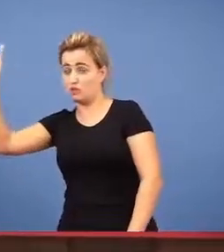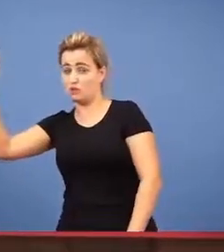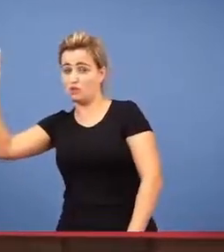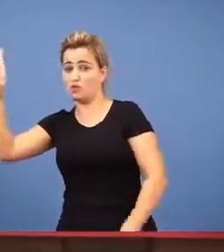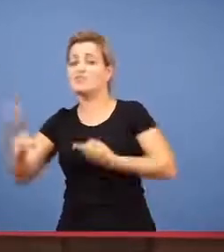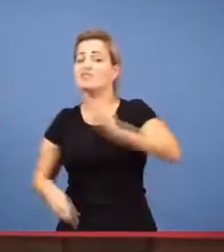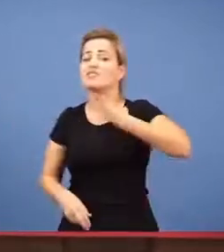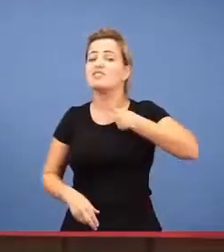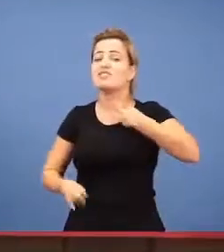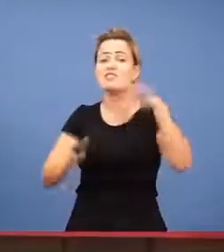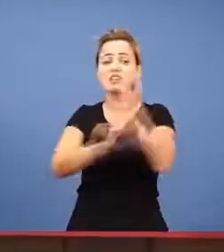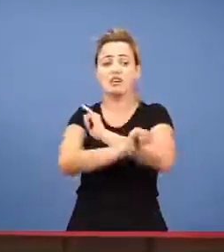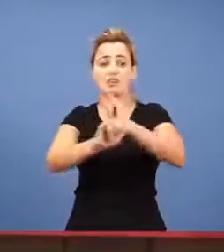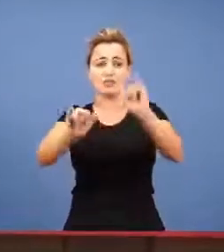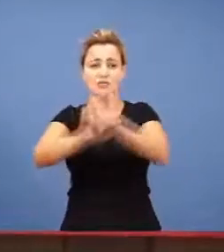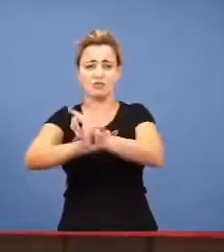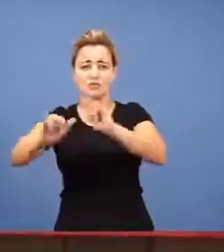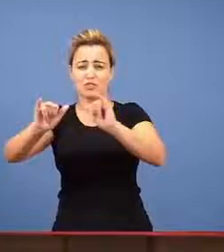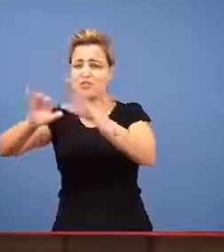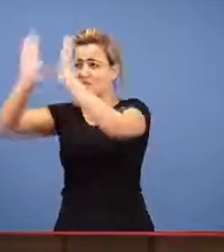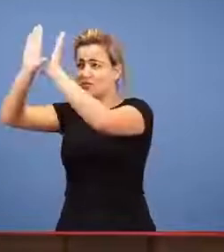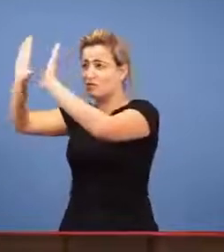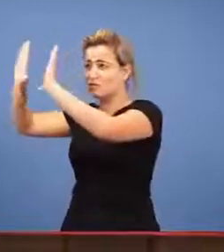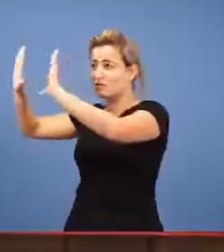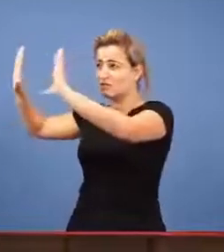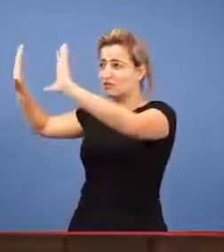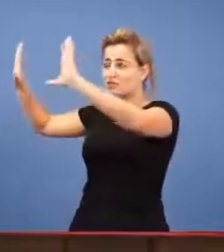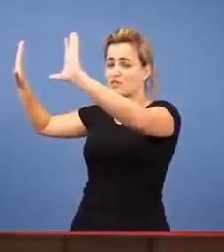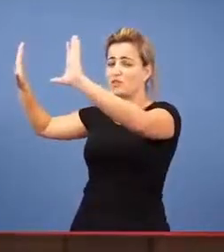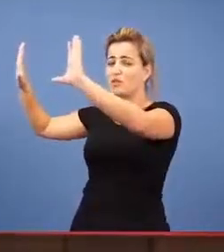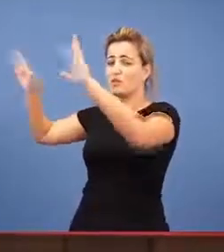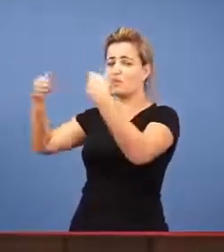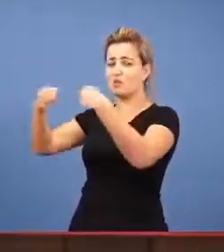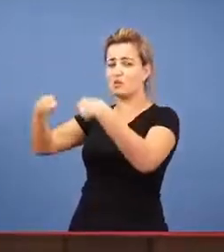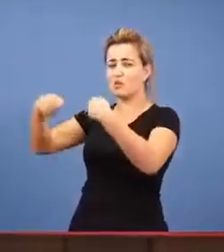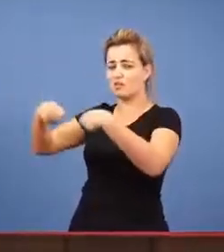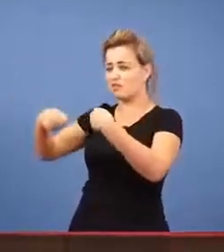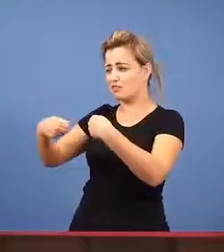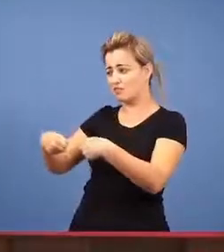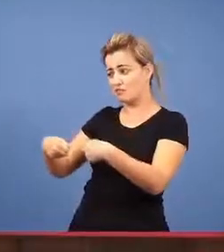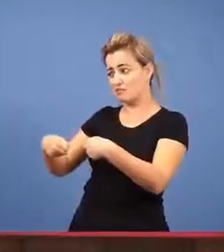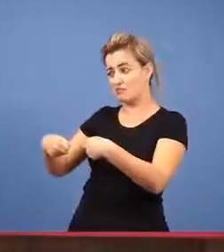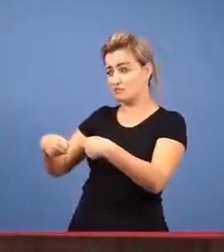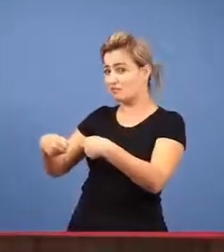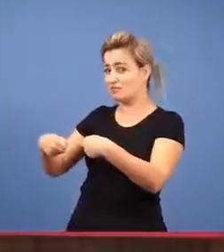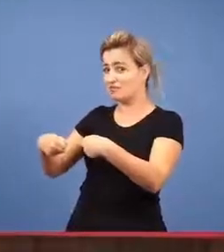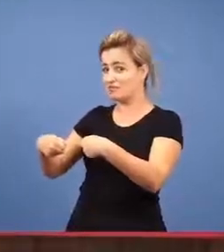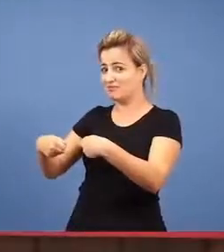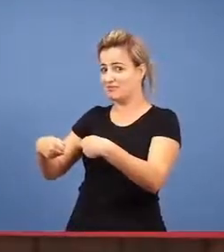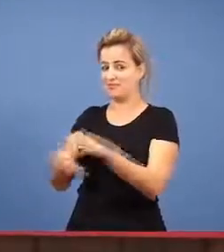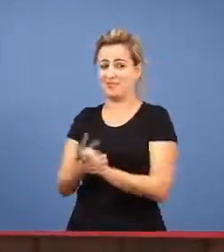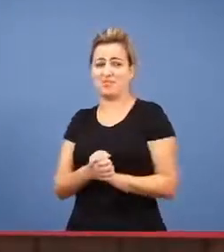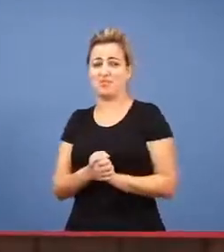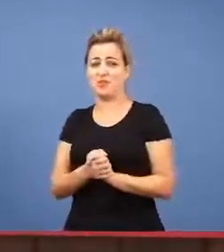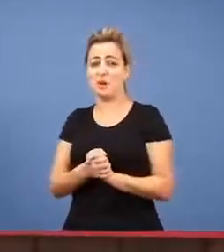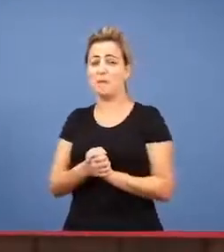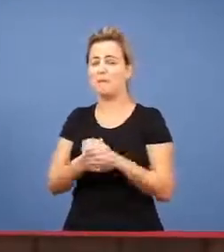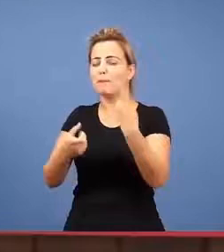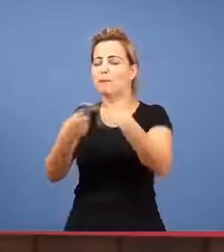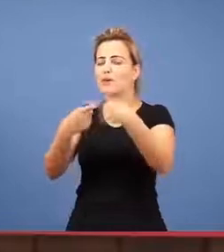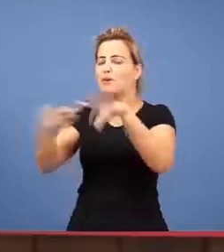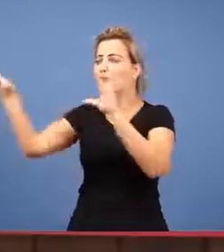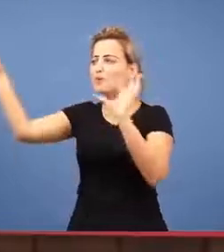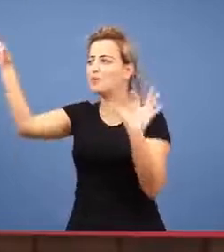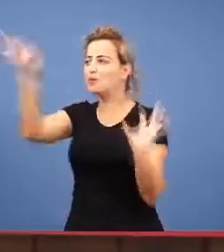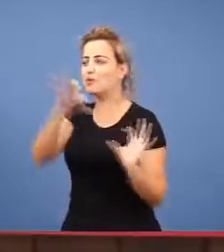needs. Now, to say that He exists, there is no kingdom. A subjective kingdom is